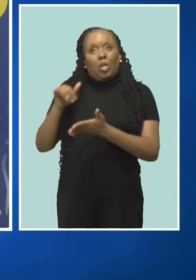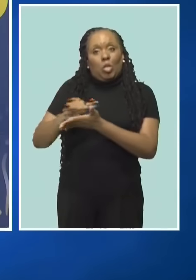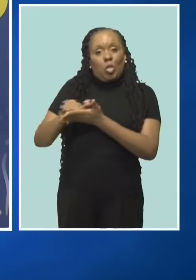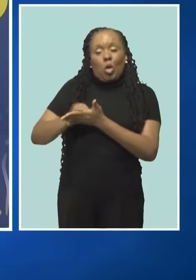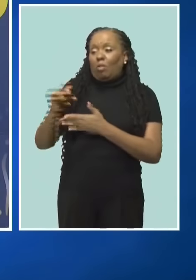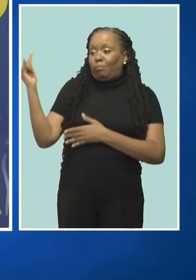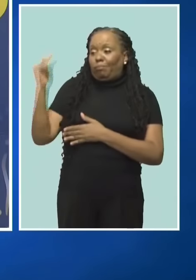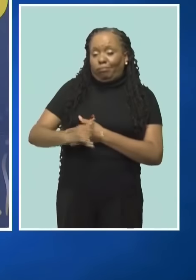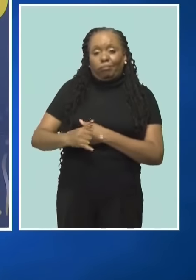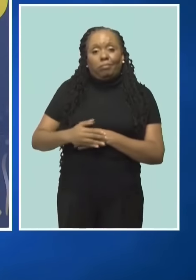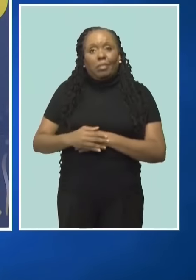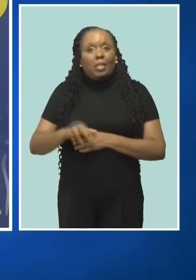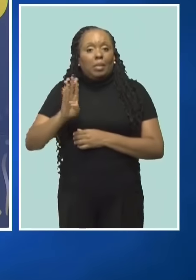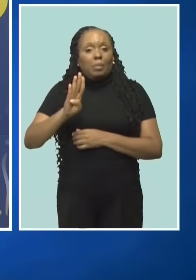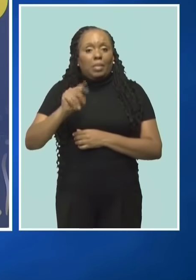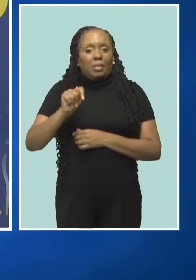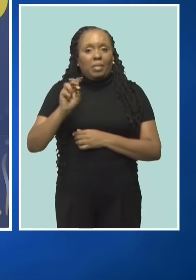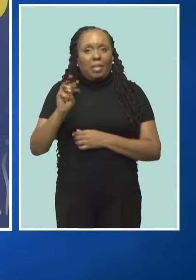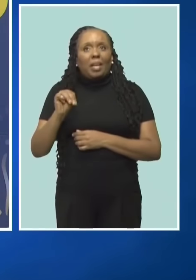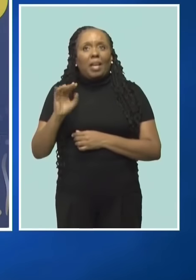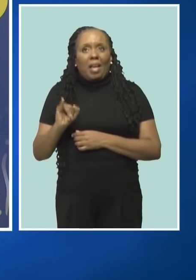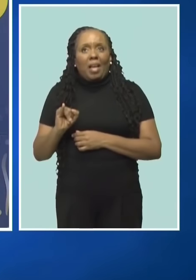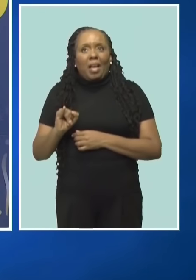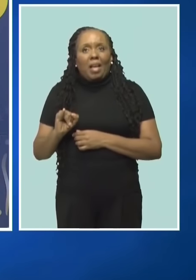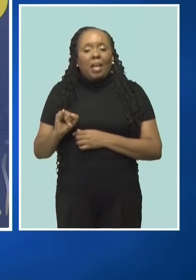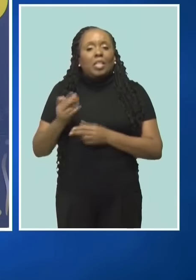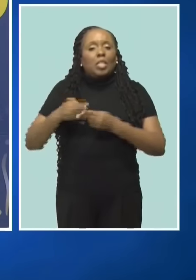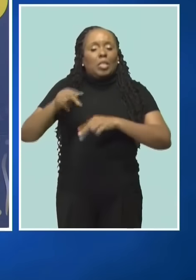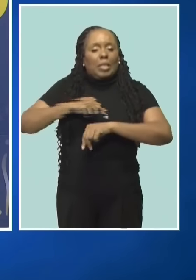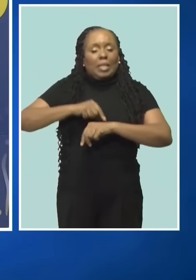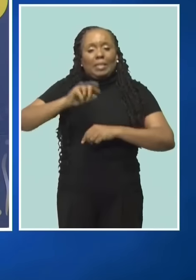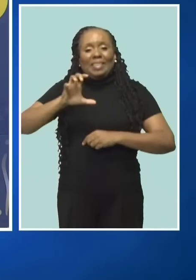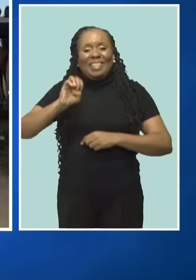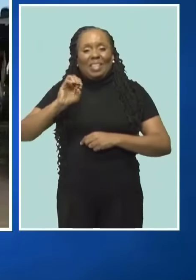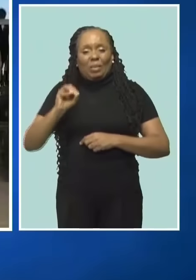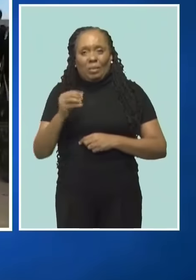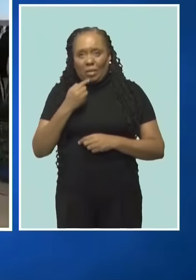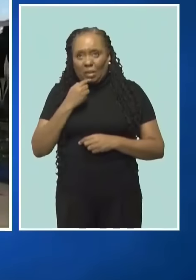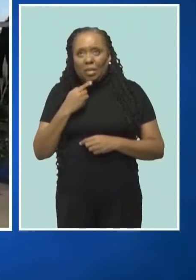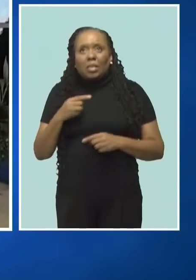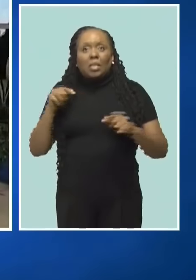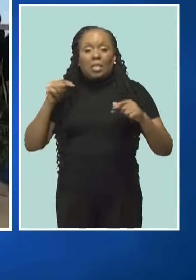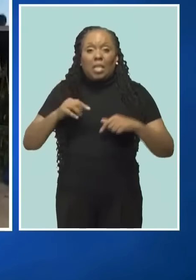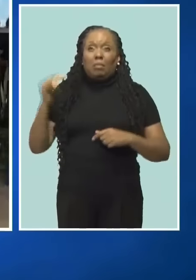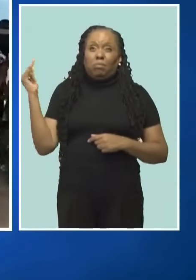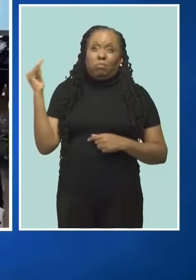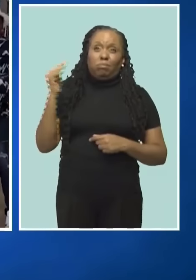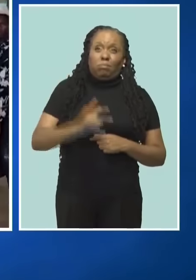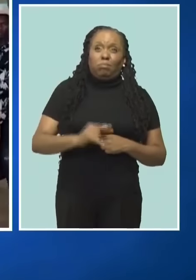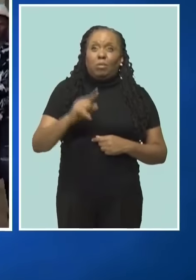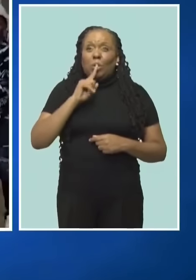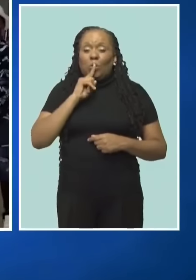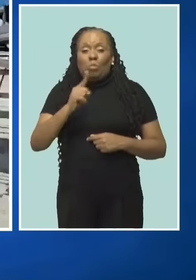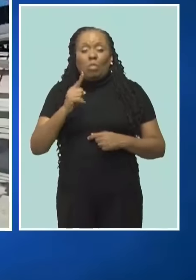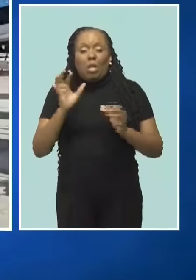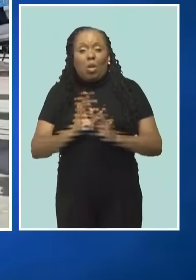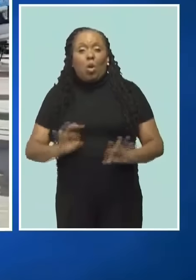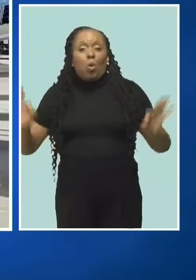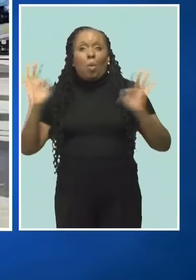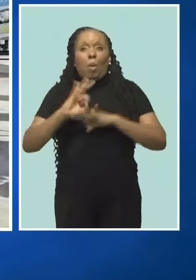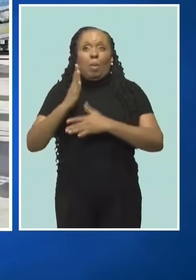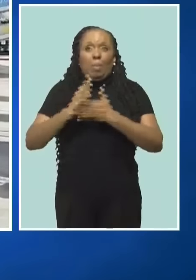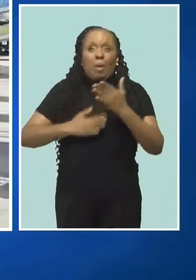Barbados Tourism Marketing Inc.'s Acting Chief Executive Officer Craig Hines says this flight route acts as a bridge to the most important